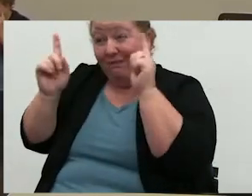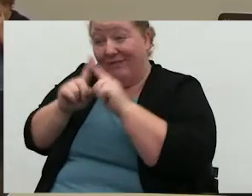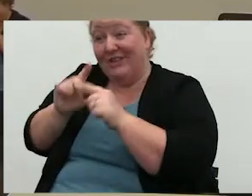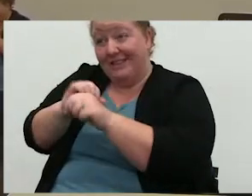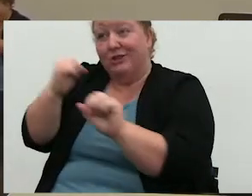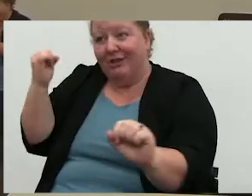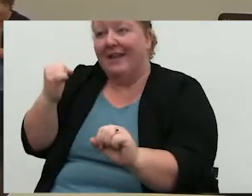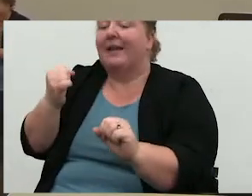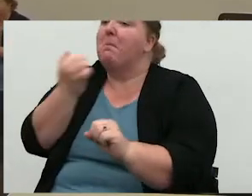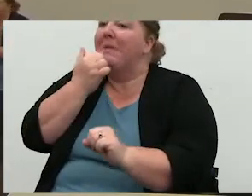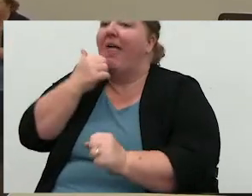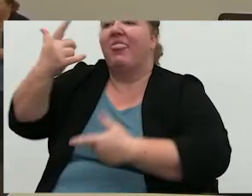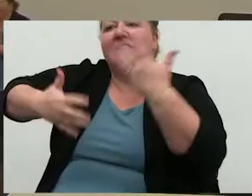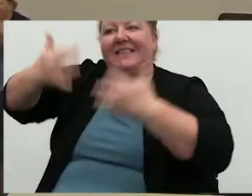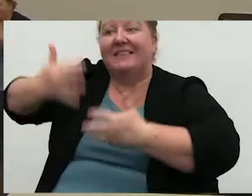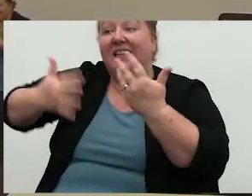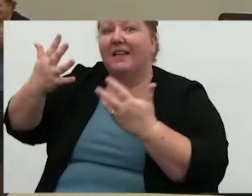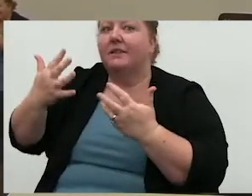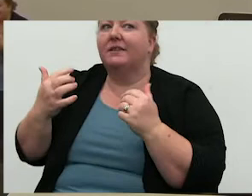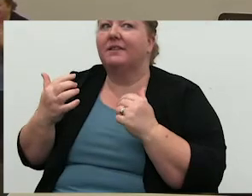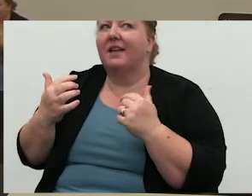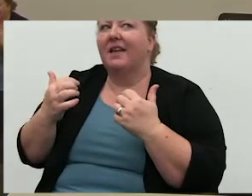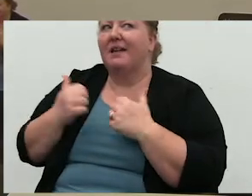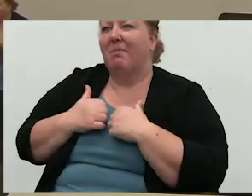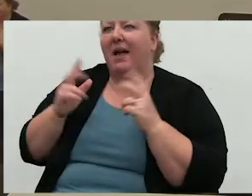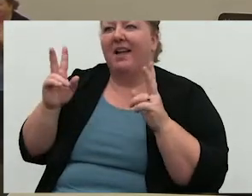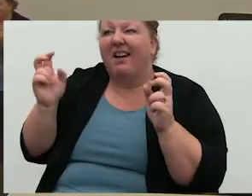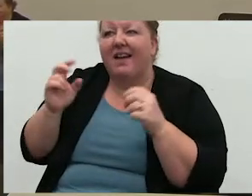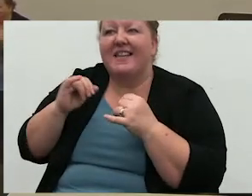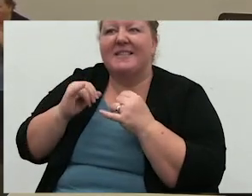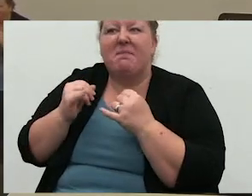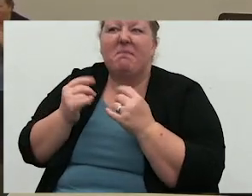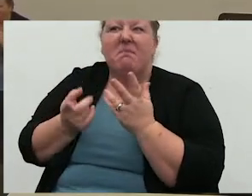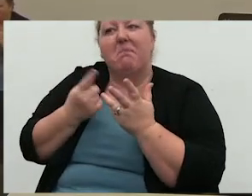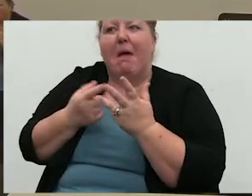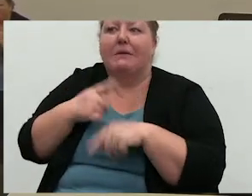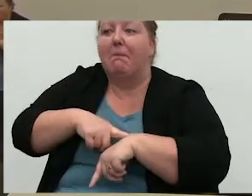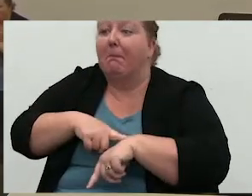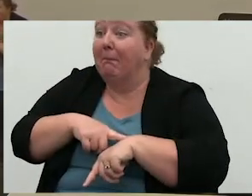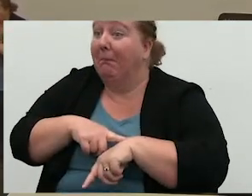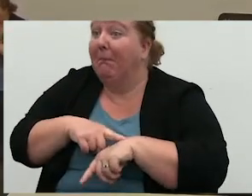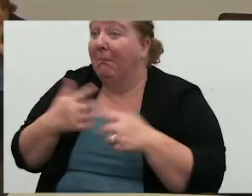maths and statistics in my spare